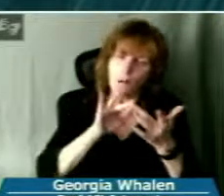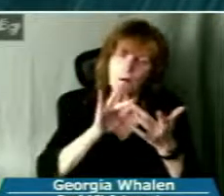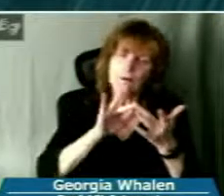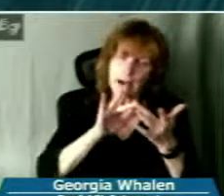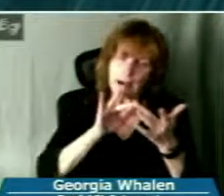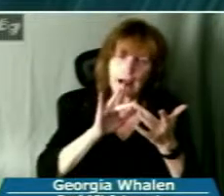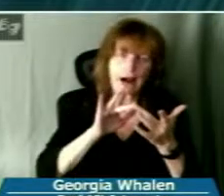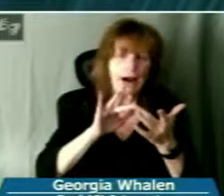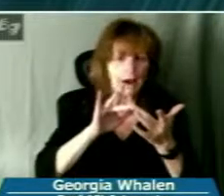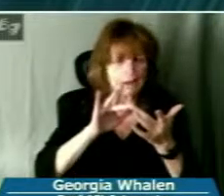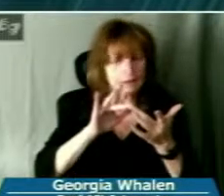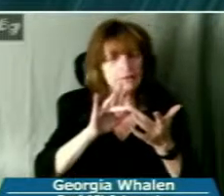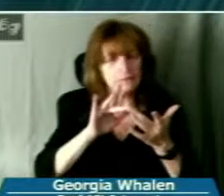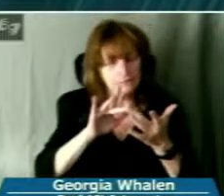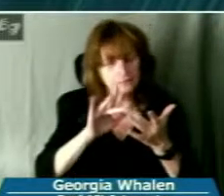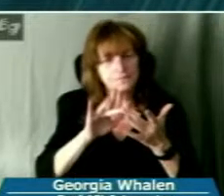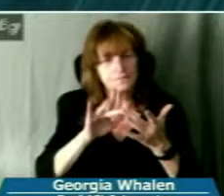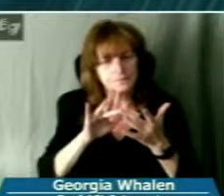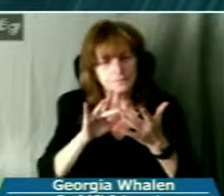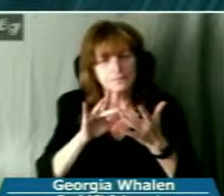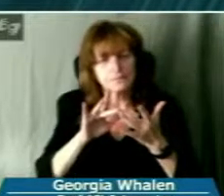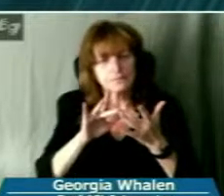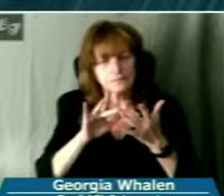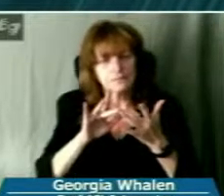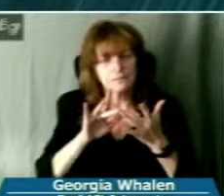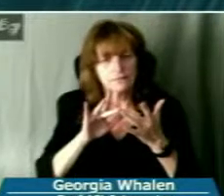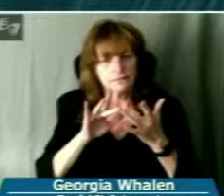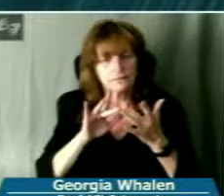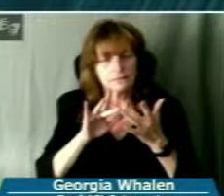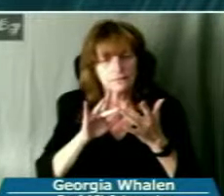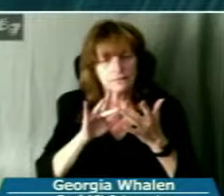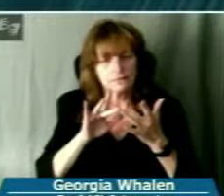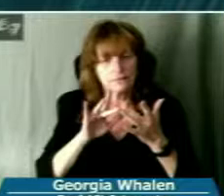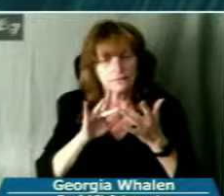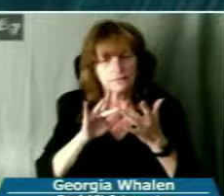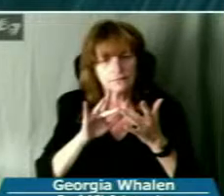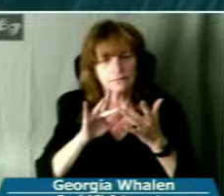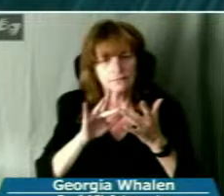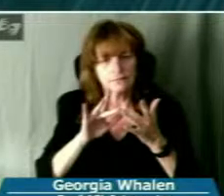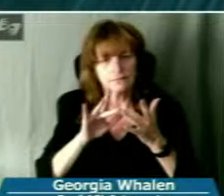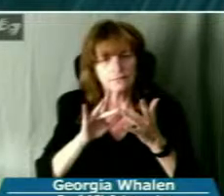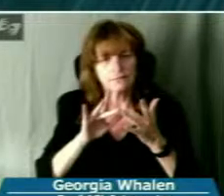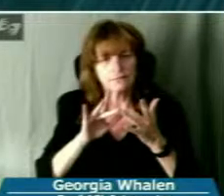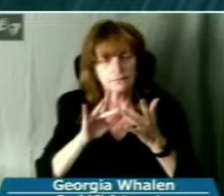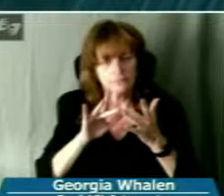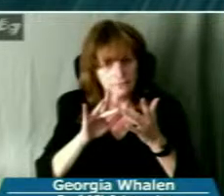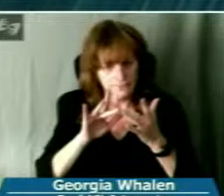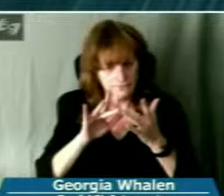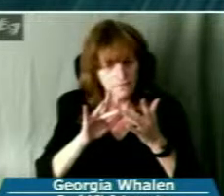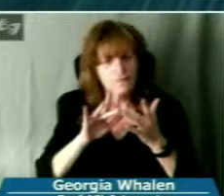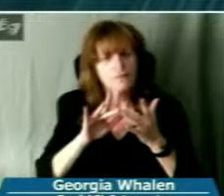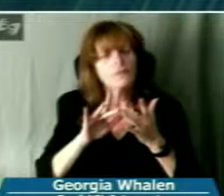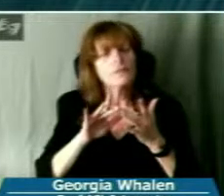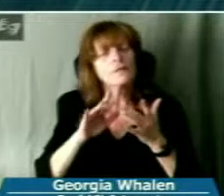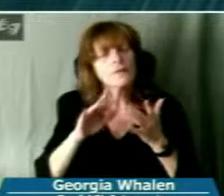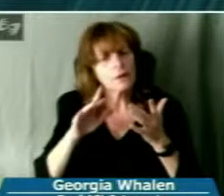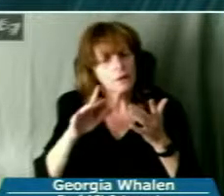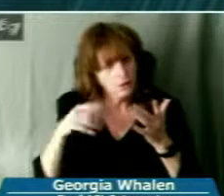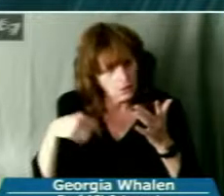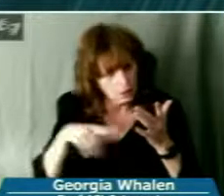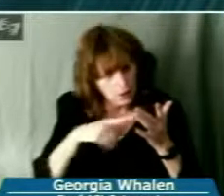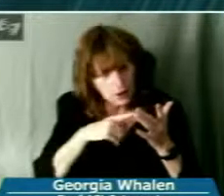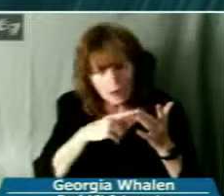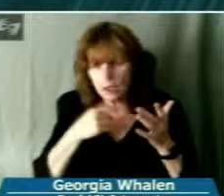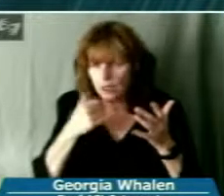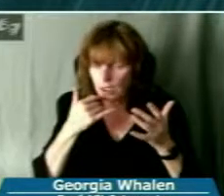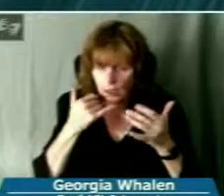no visitors log in place. And so we weren't able to, you know, we could identify who people were able to tell us about, but not all of the residents